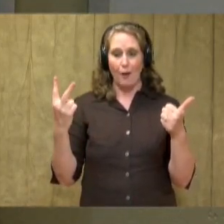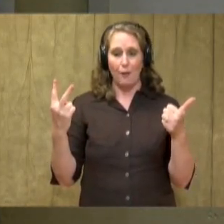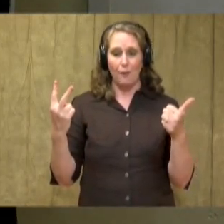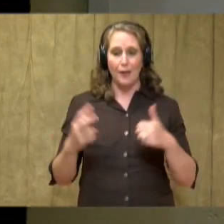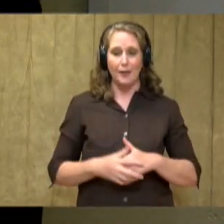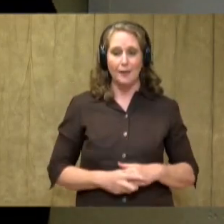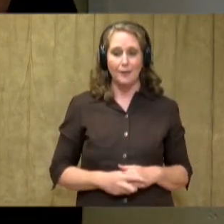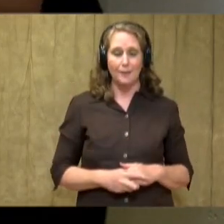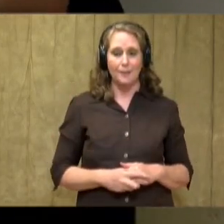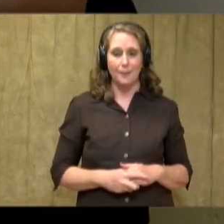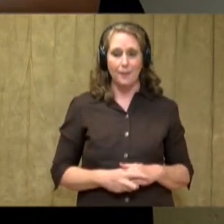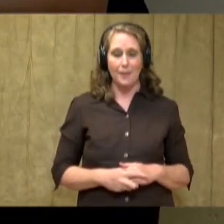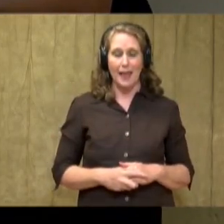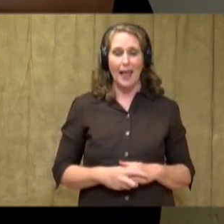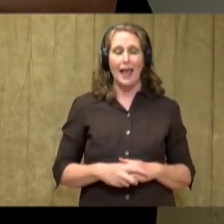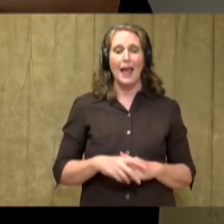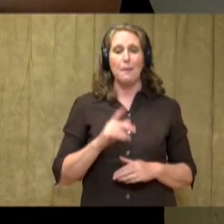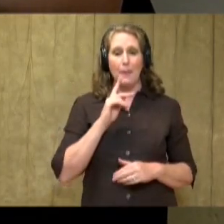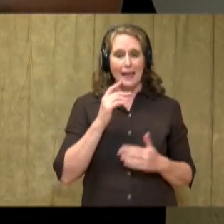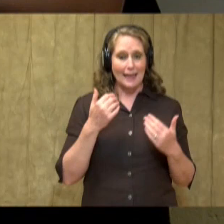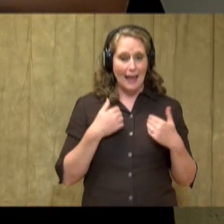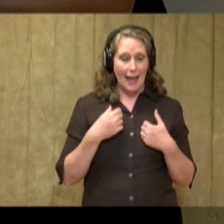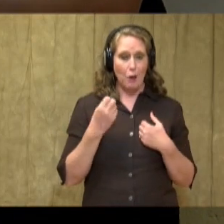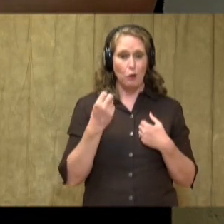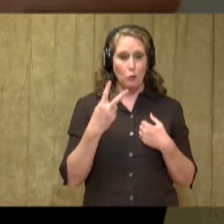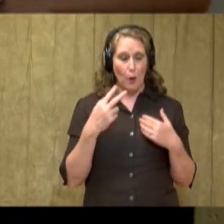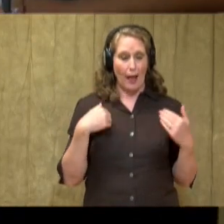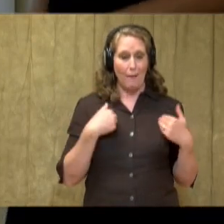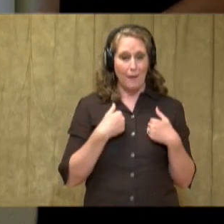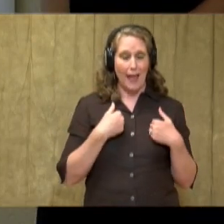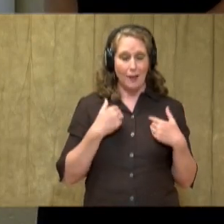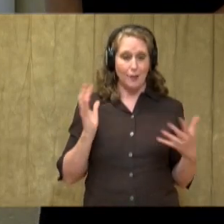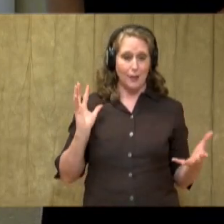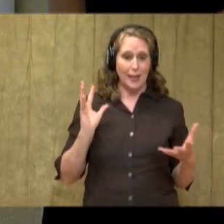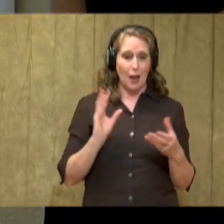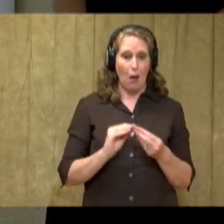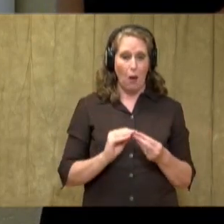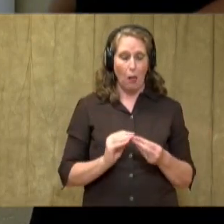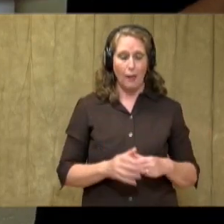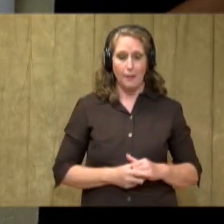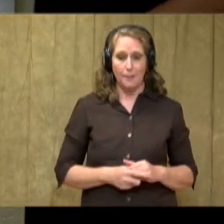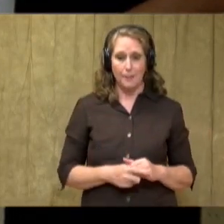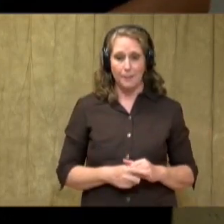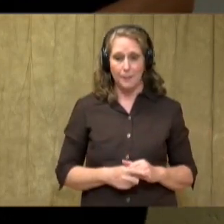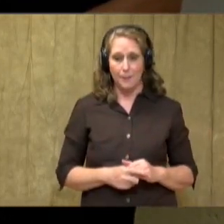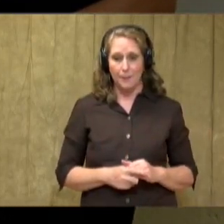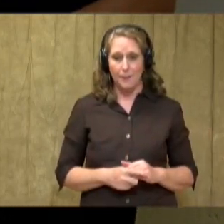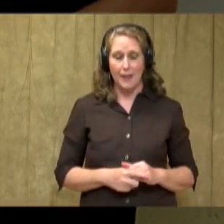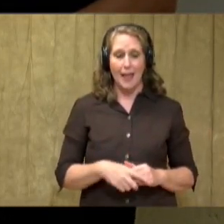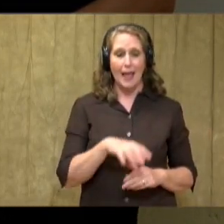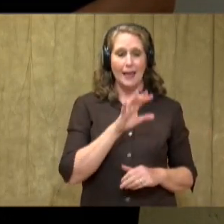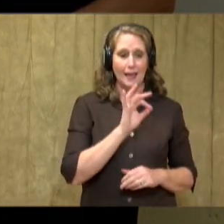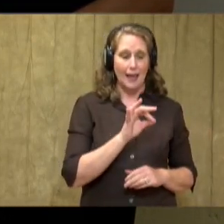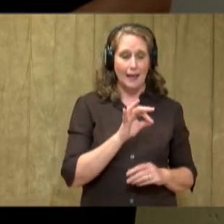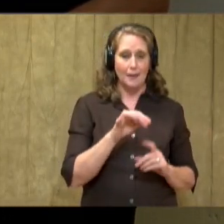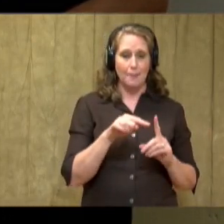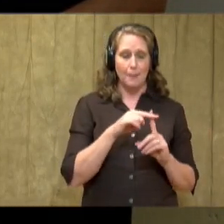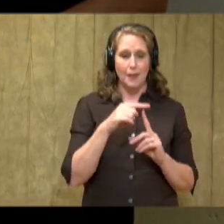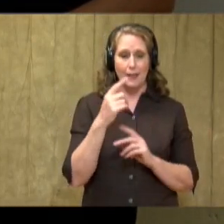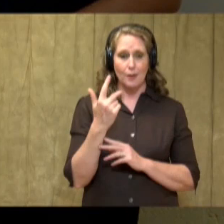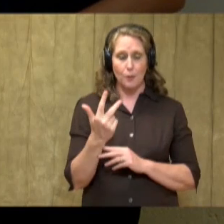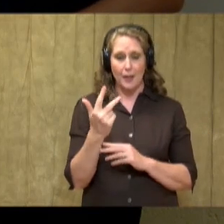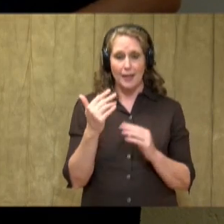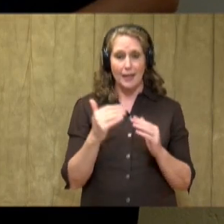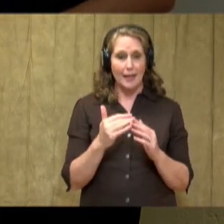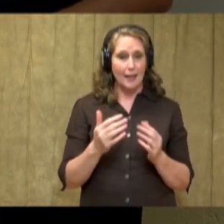12. She had 12 animals in all. 9 plus